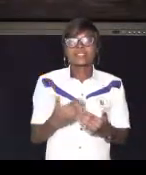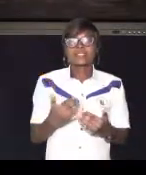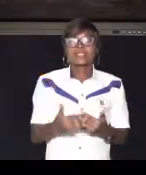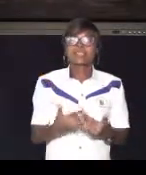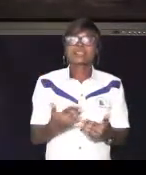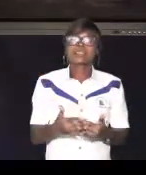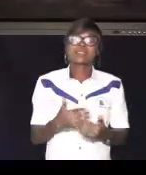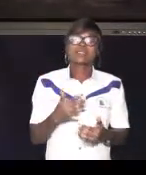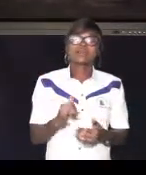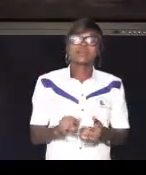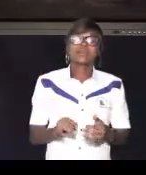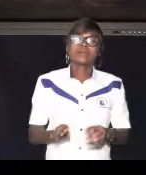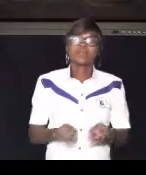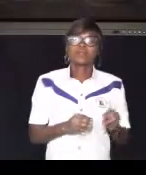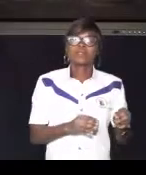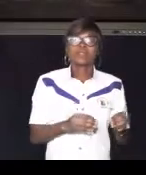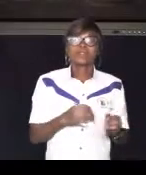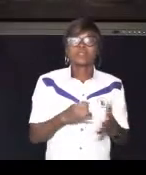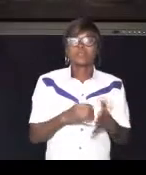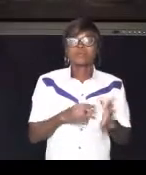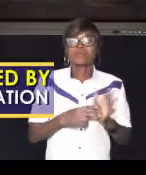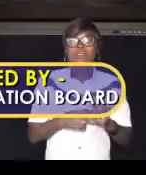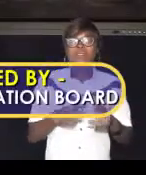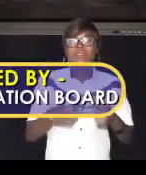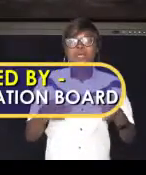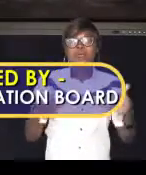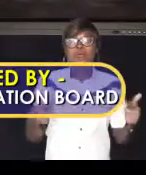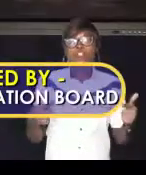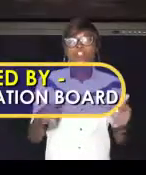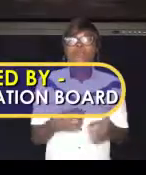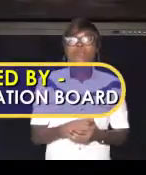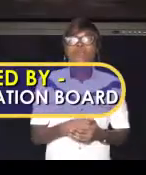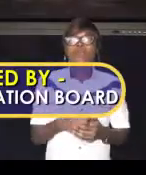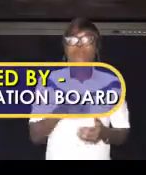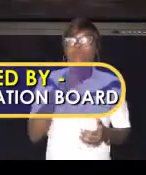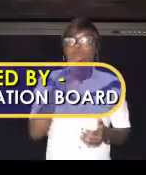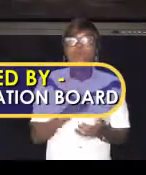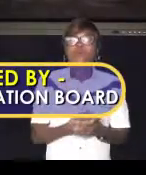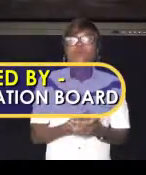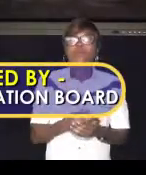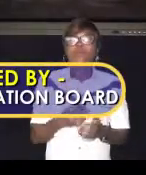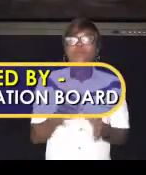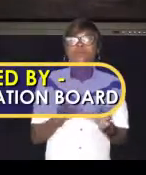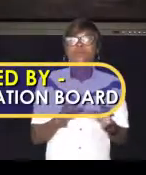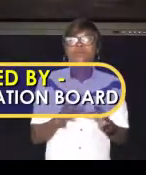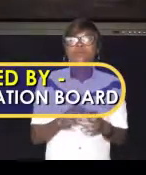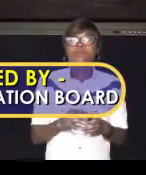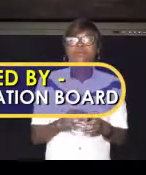when you hear the word antonym, it means opposite in meaning. Well done.